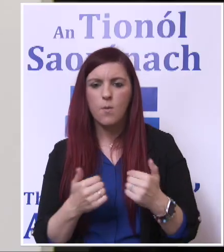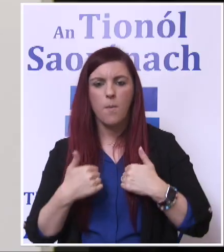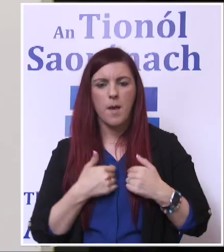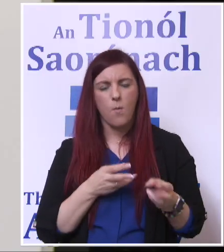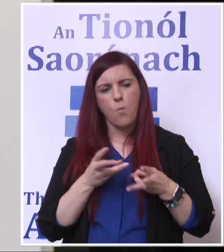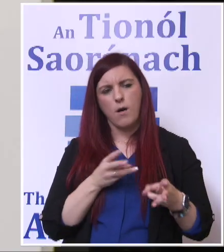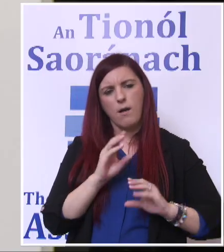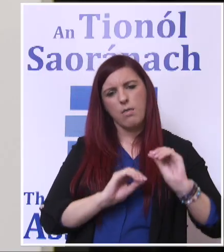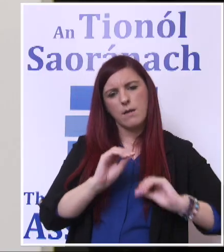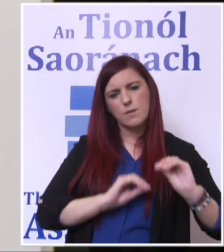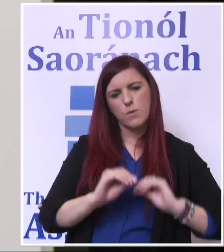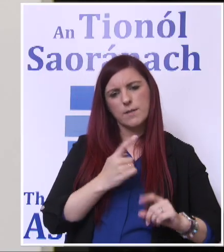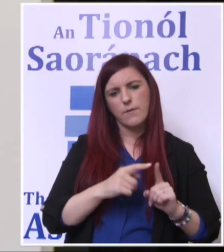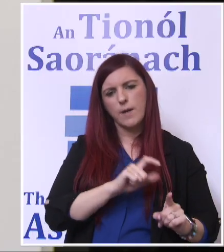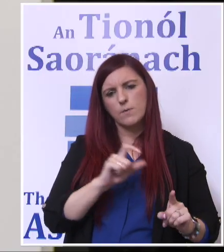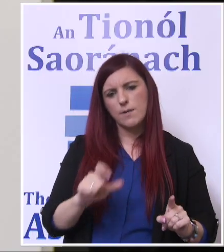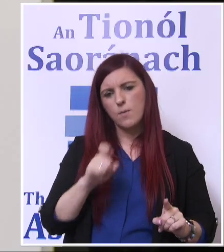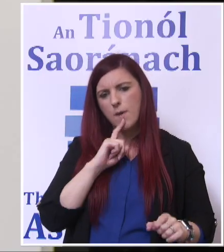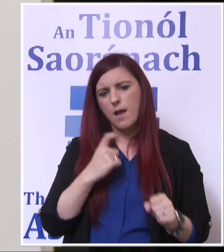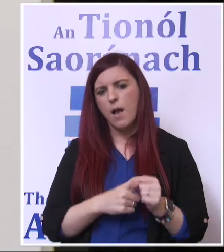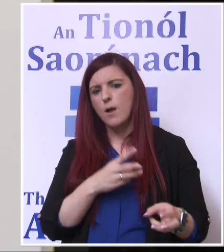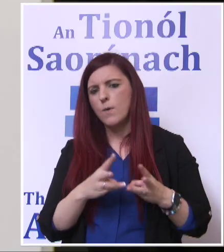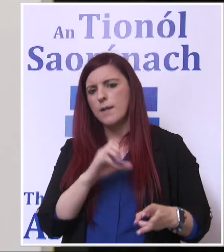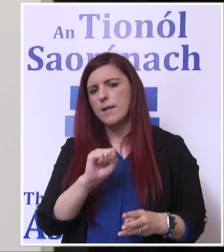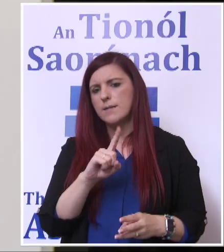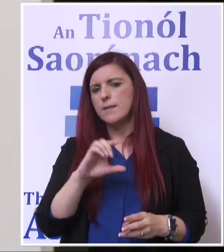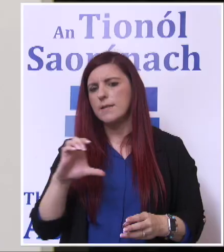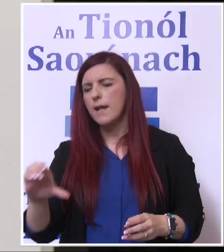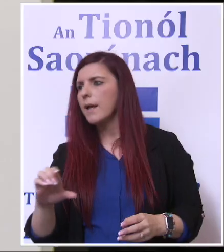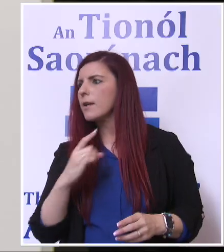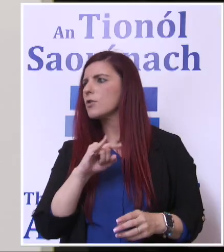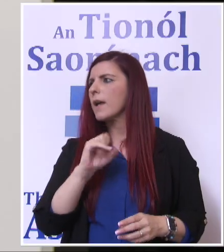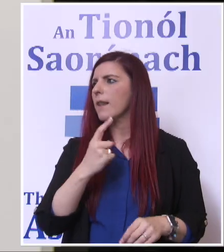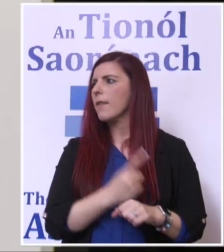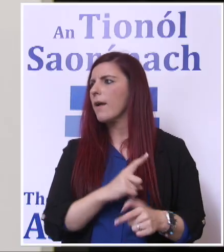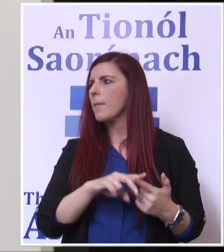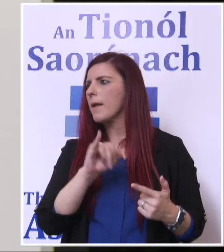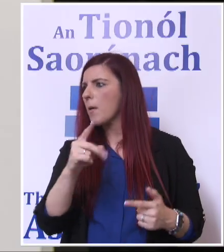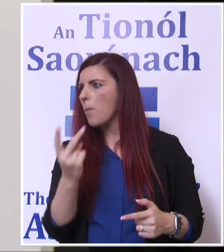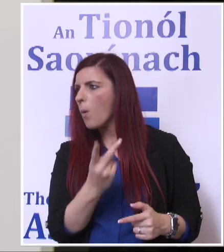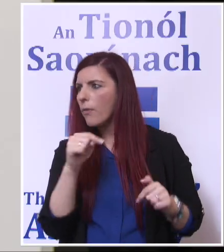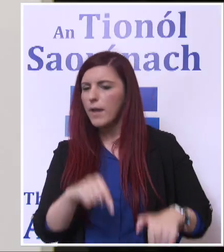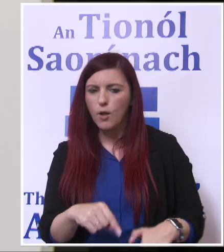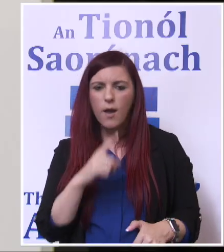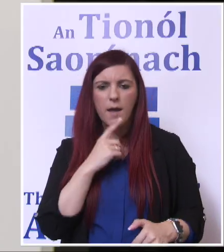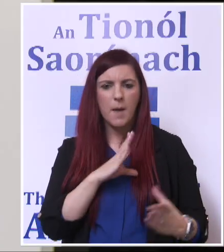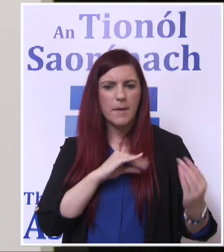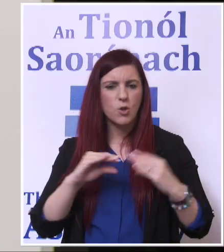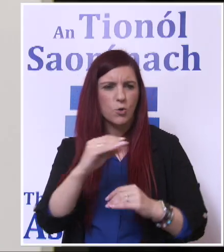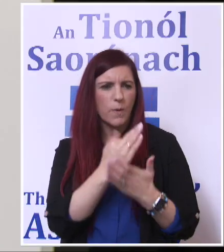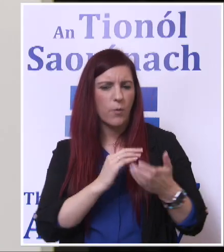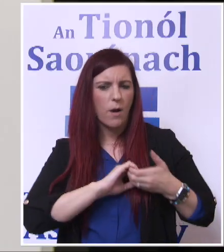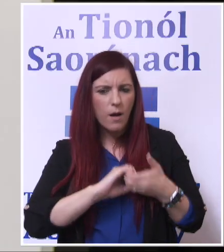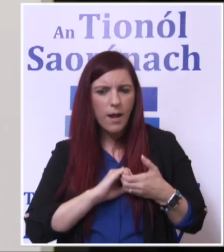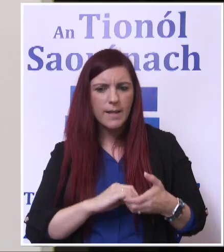this with a number of councillors. I've got my very hard-working South Dublin councillors, Councillor Shane Moynihan and Councillor Madeleine Johansson are here. I've been talking to a few other colleagues, and we